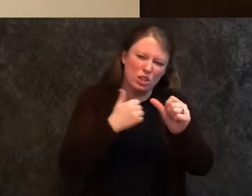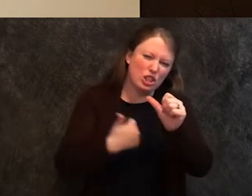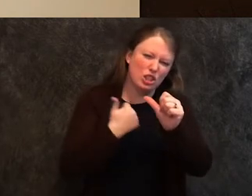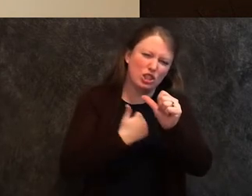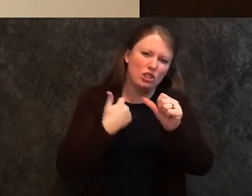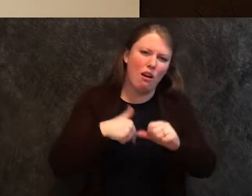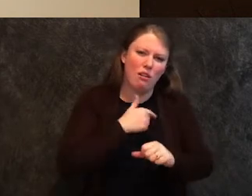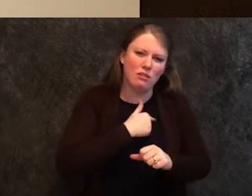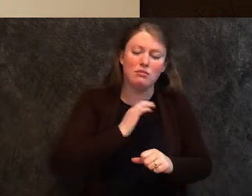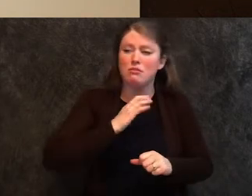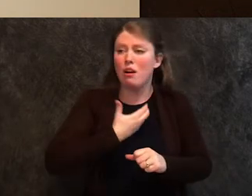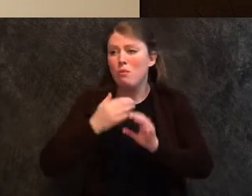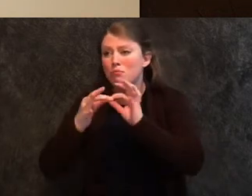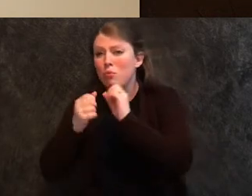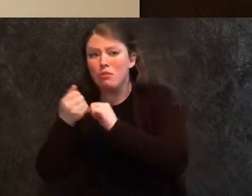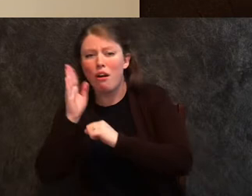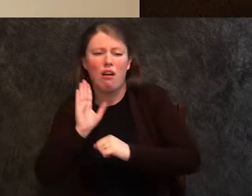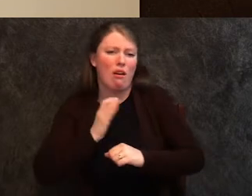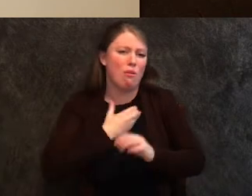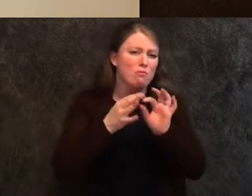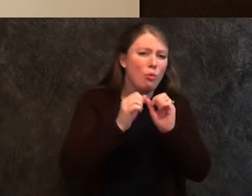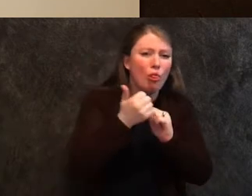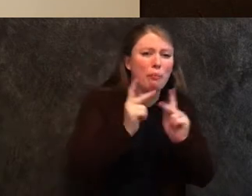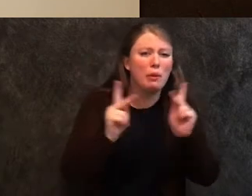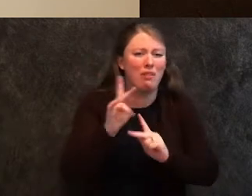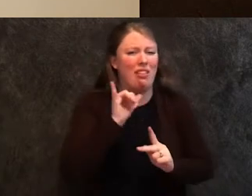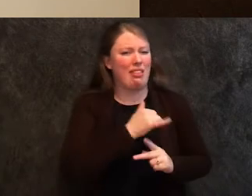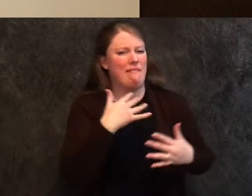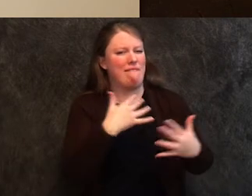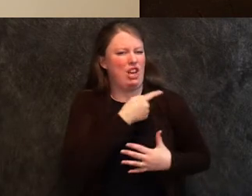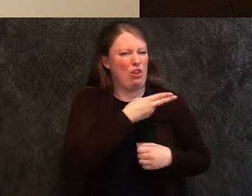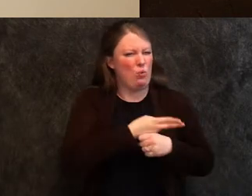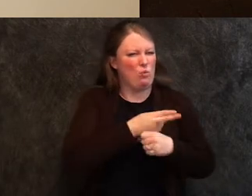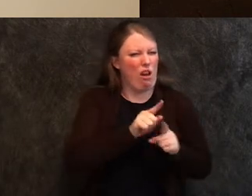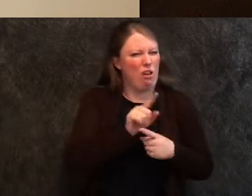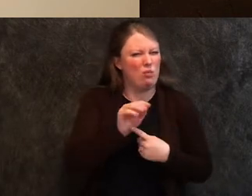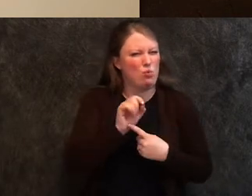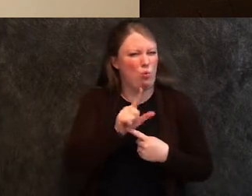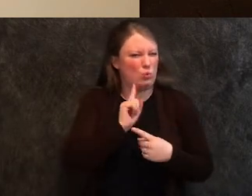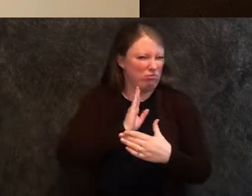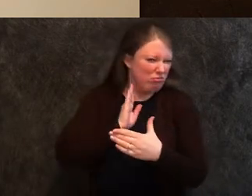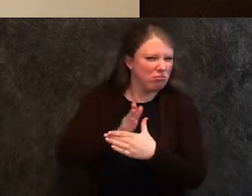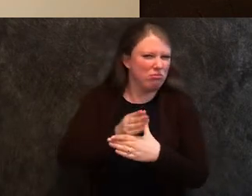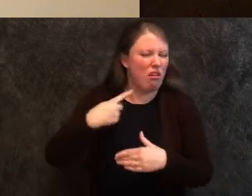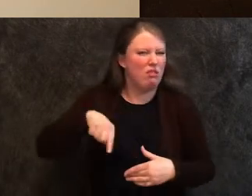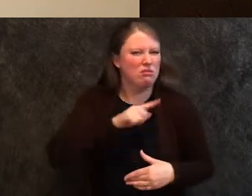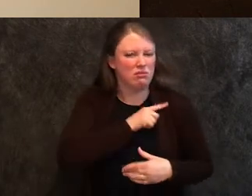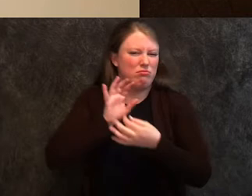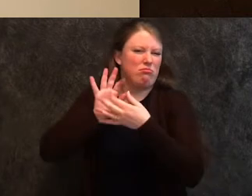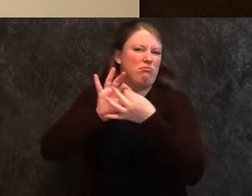our relationship with the Lord or our relationship with others. Fear can cripple us. And then another F that I put in there is the